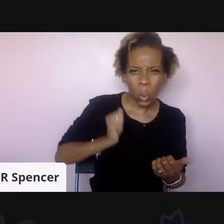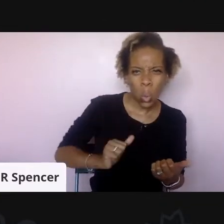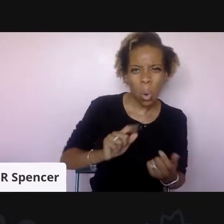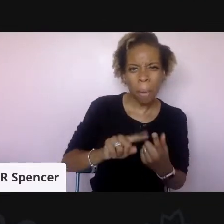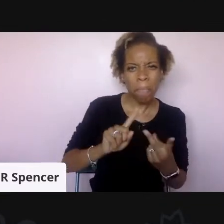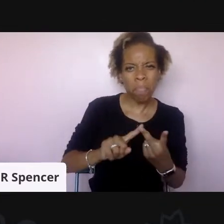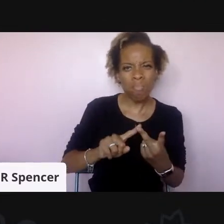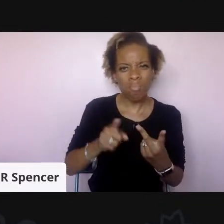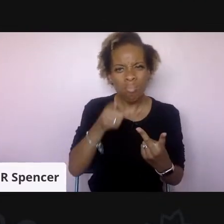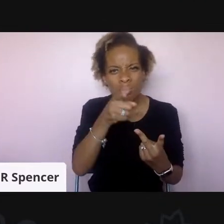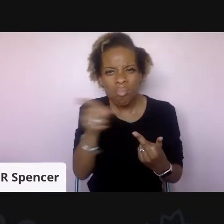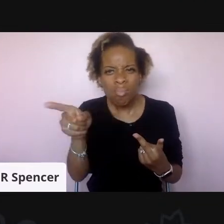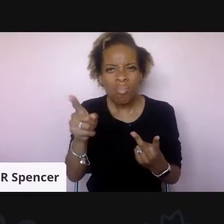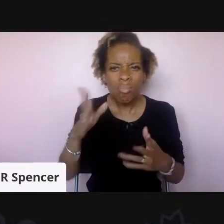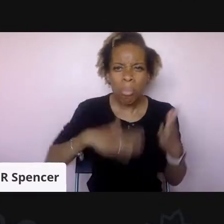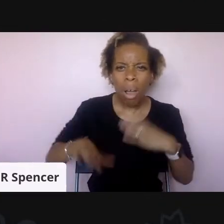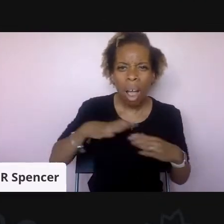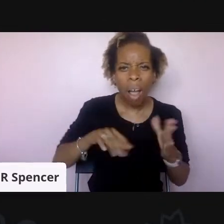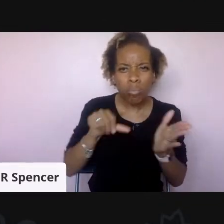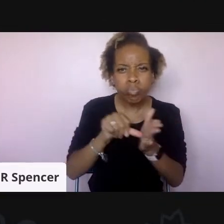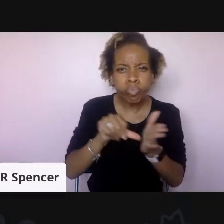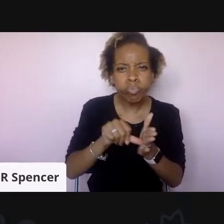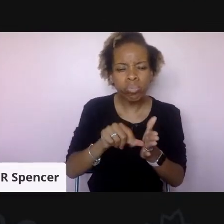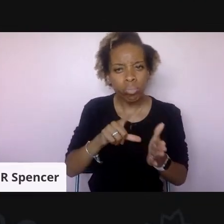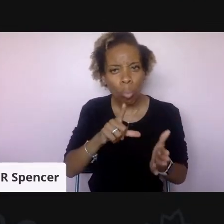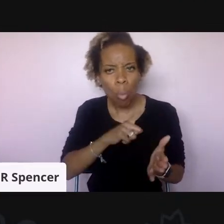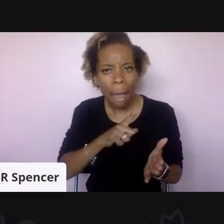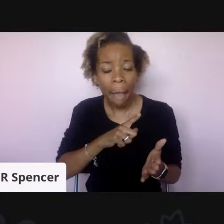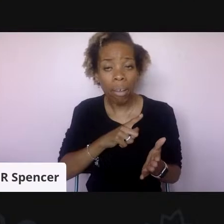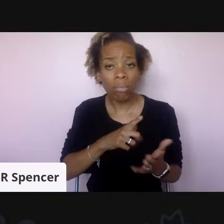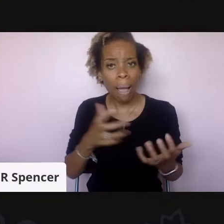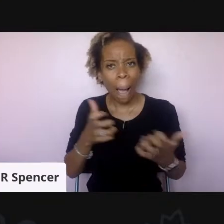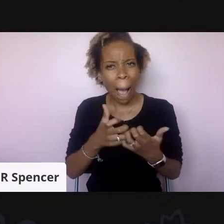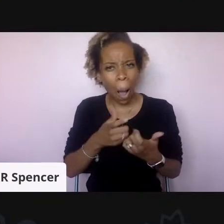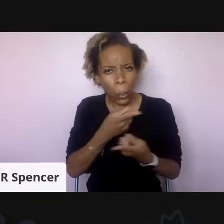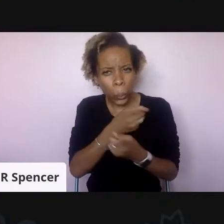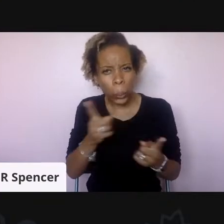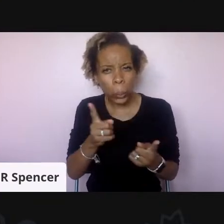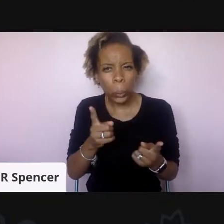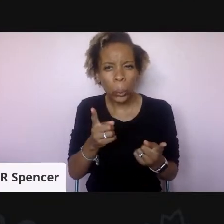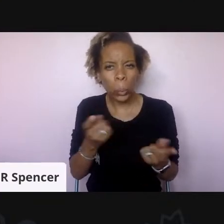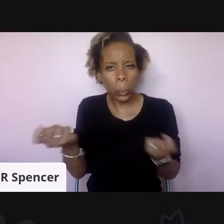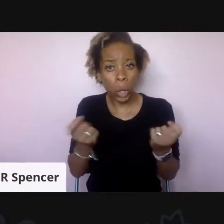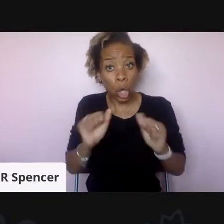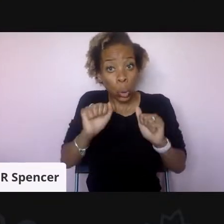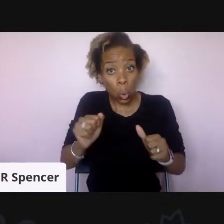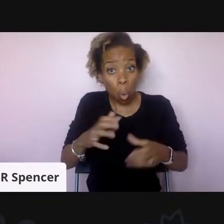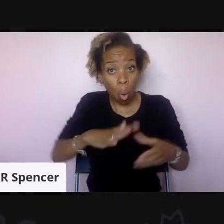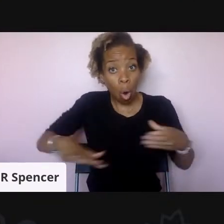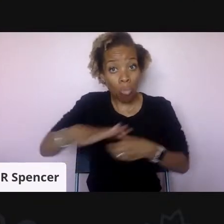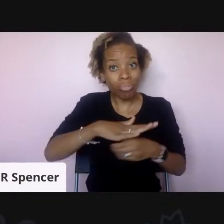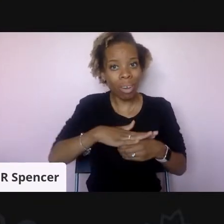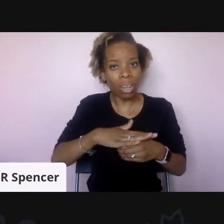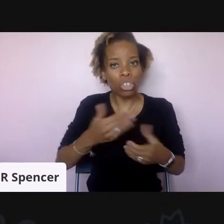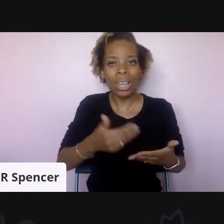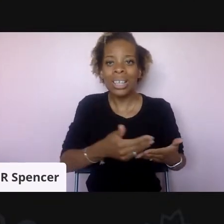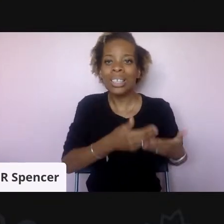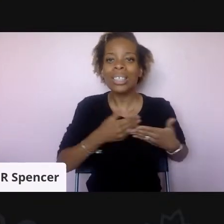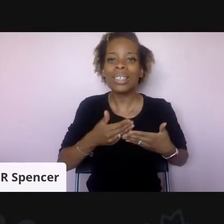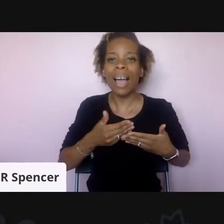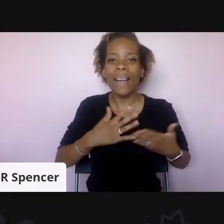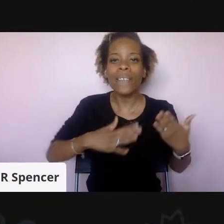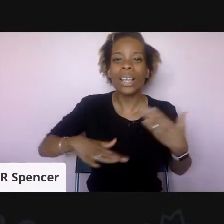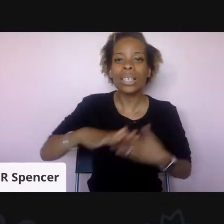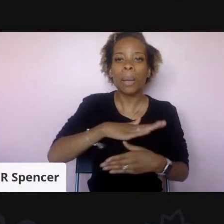institution? How can you enable your branch to be seen as a safe space for people who might not